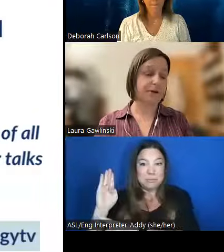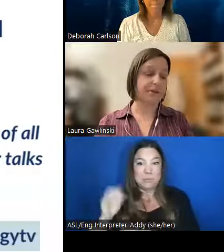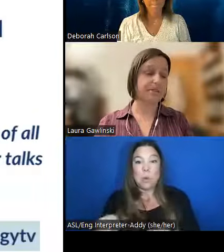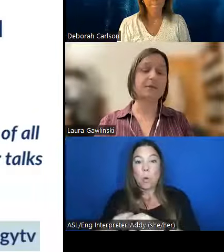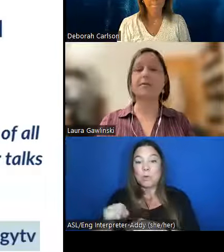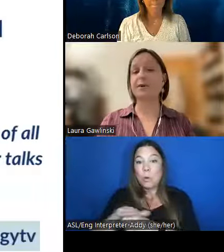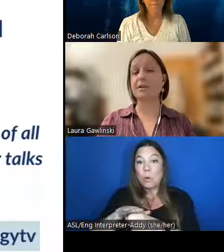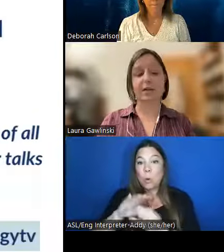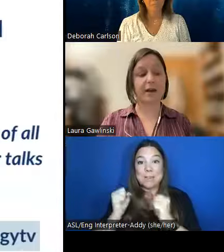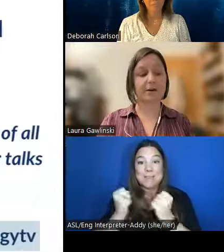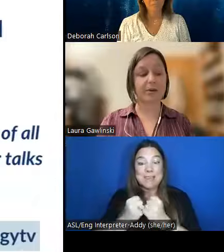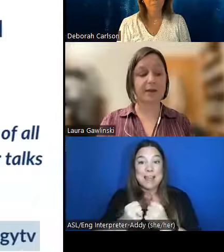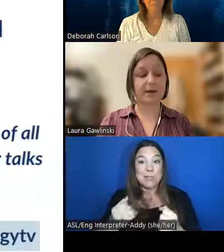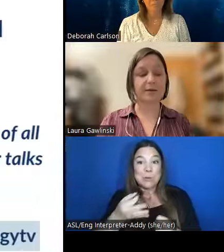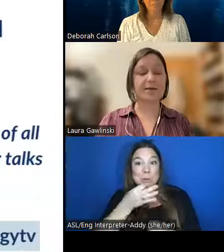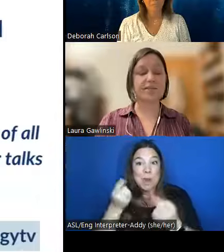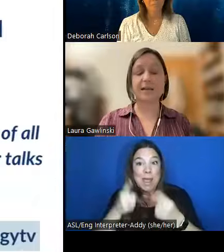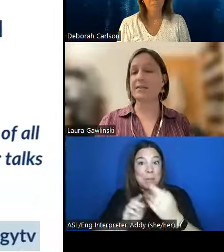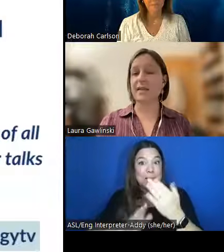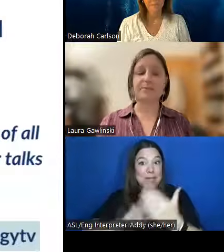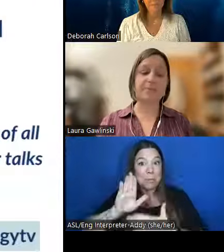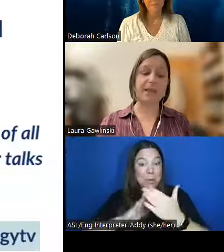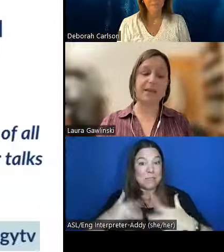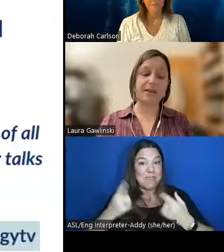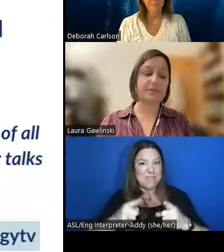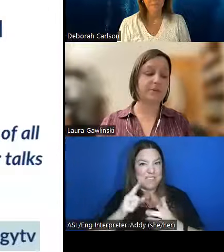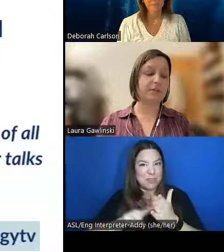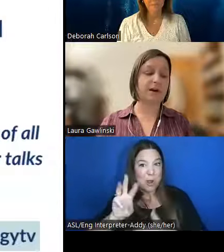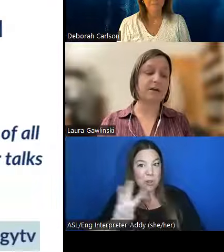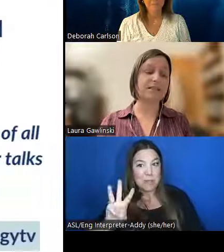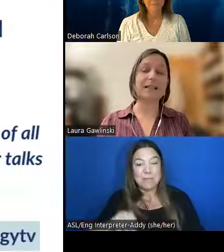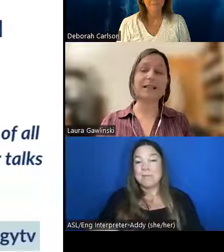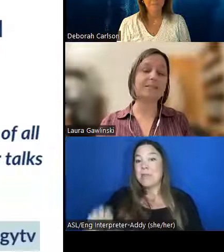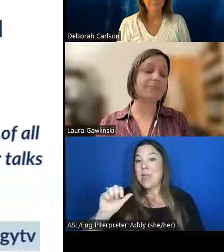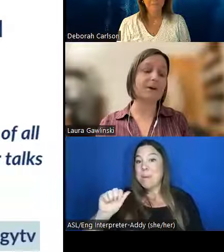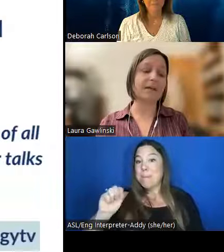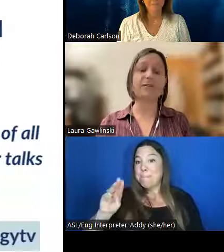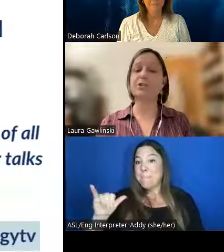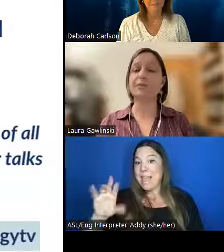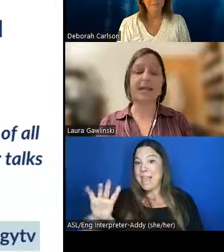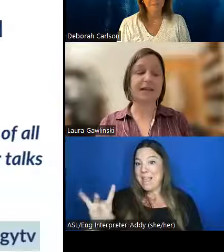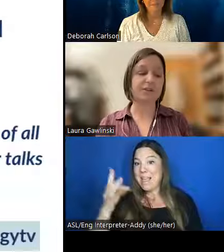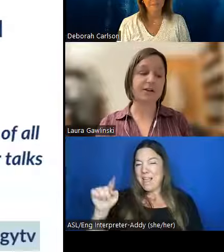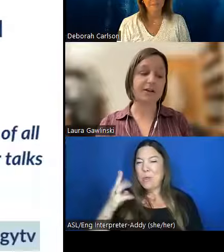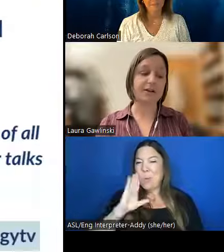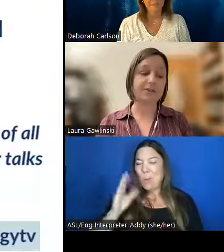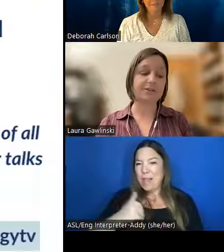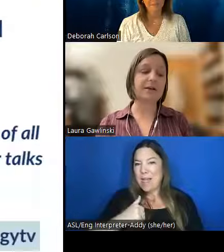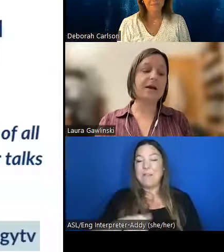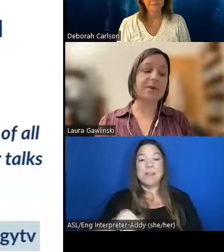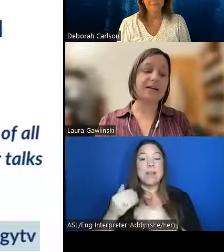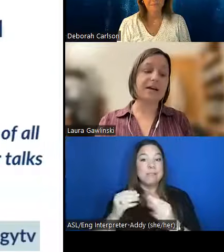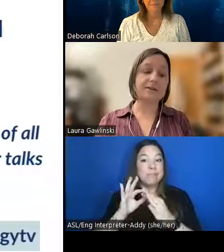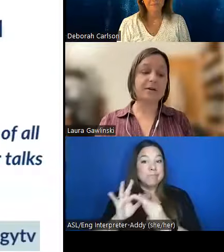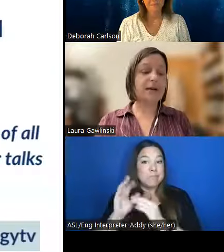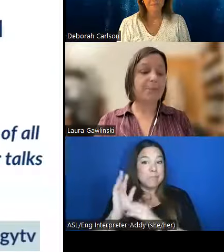in-person events. If you're in the Chicago area, save the date for May 8th for a talk on landscape archaeology of the ancient Near East